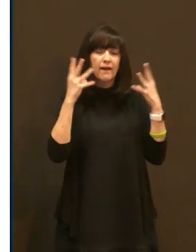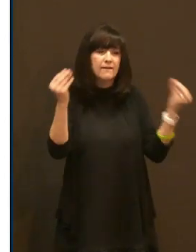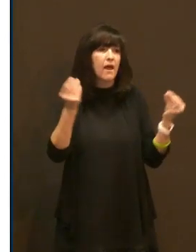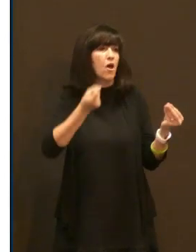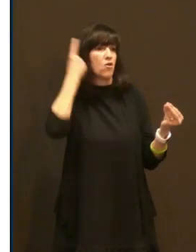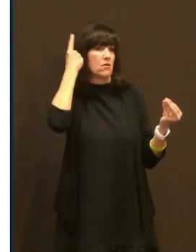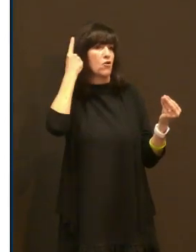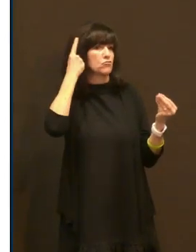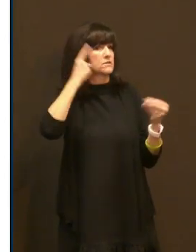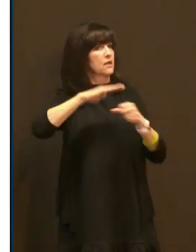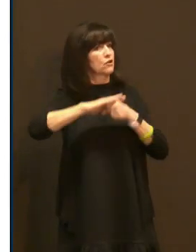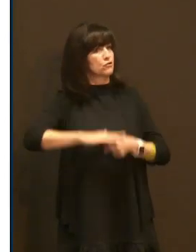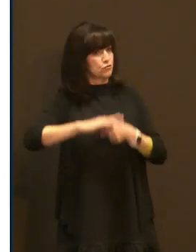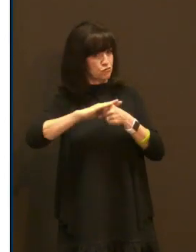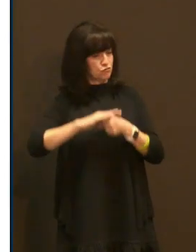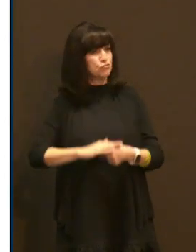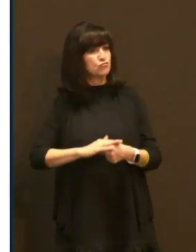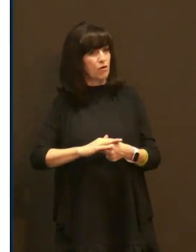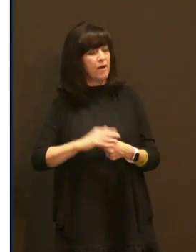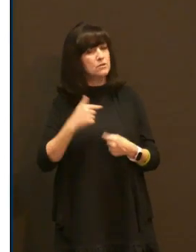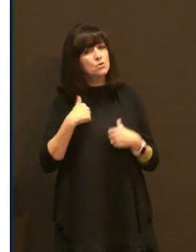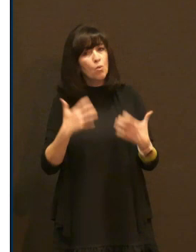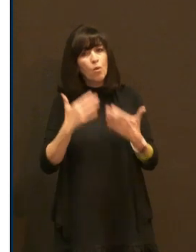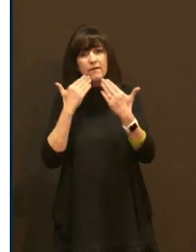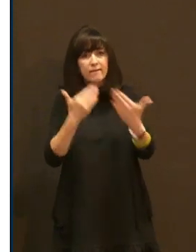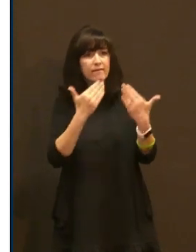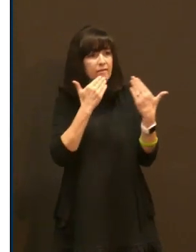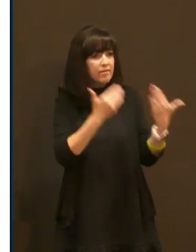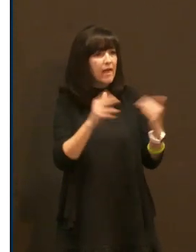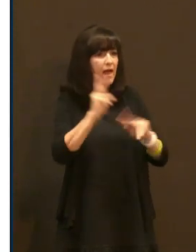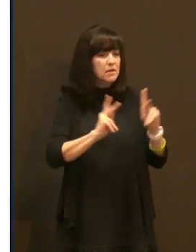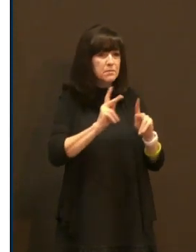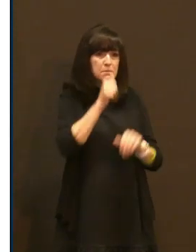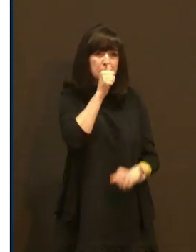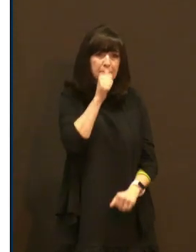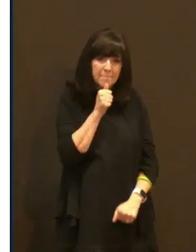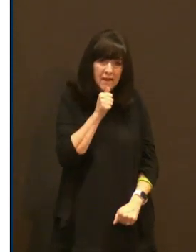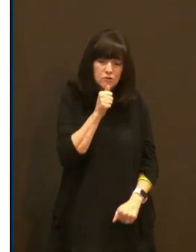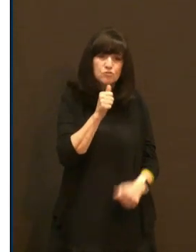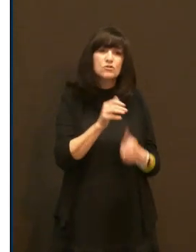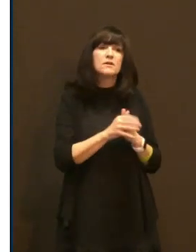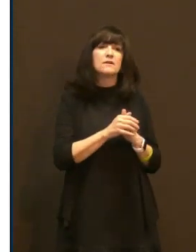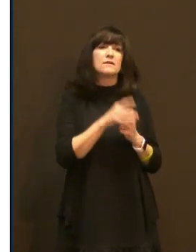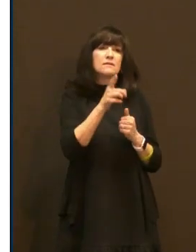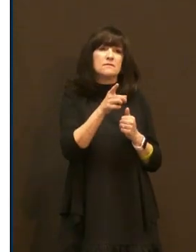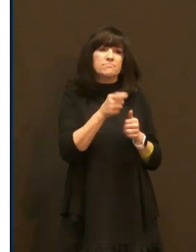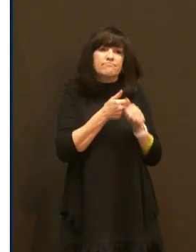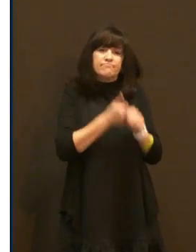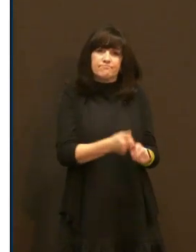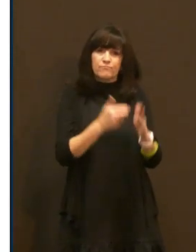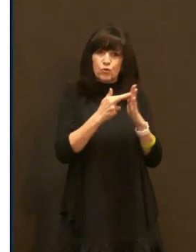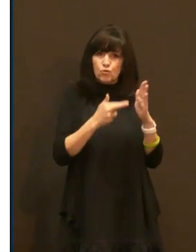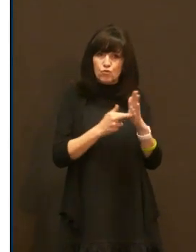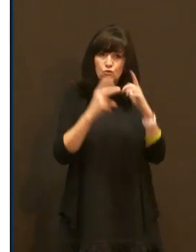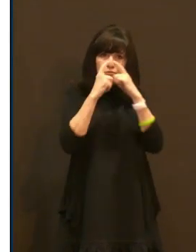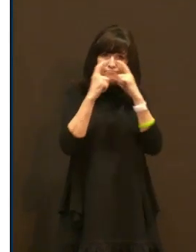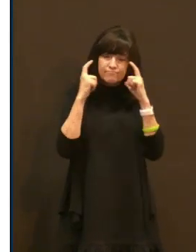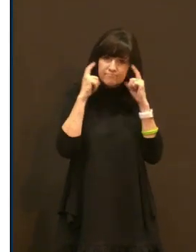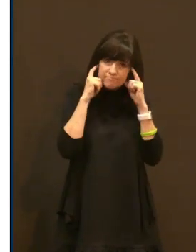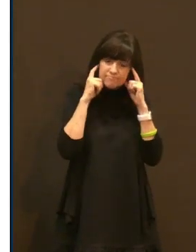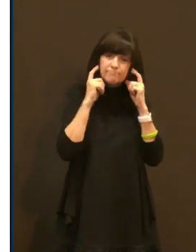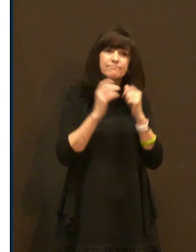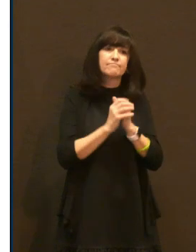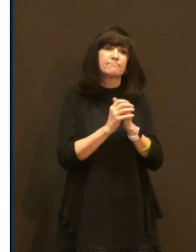everybody for leaning into that, for wearing face masks in public, for looking after